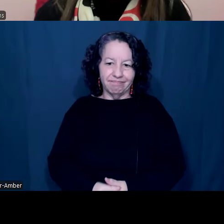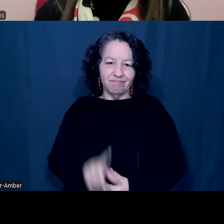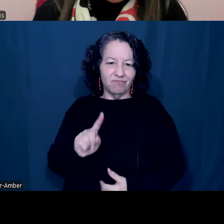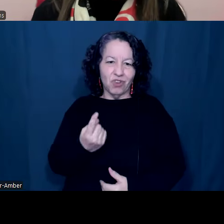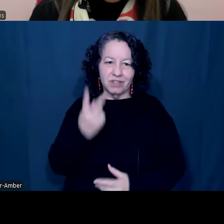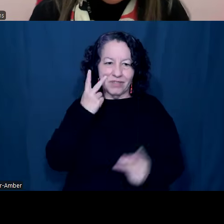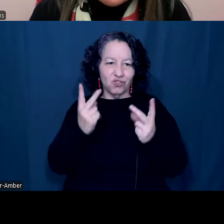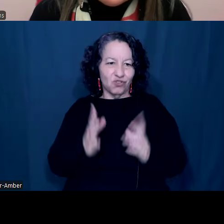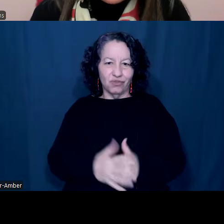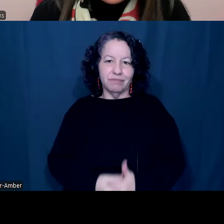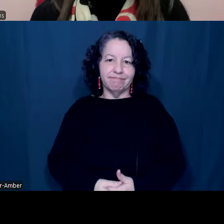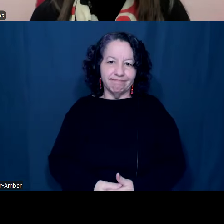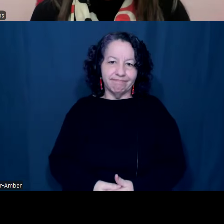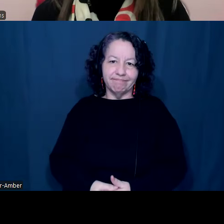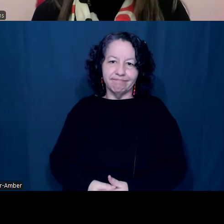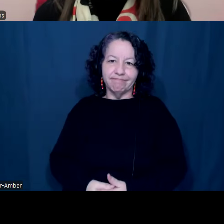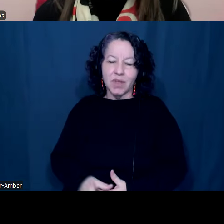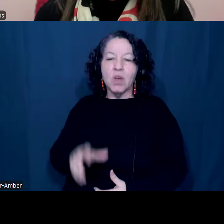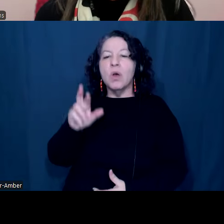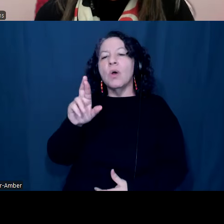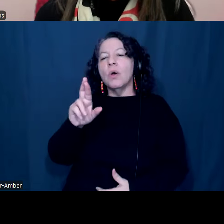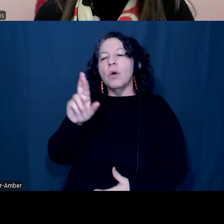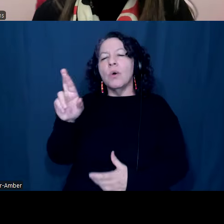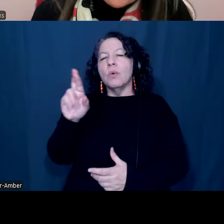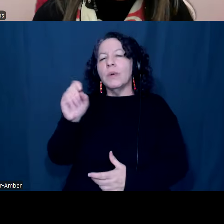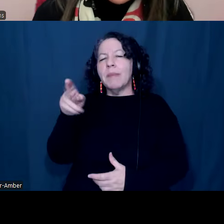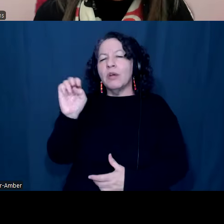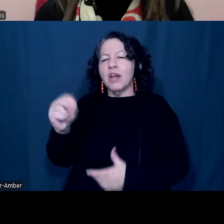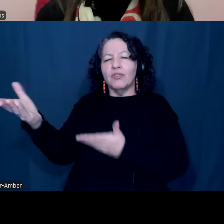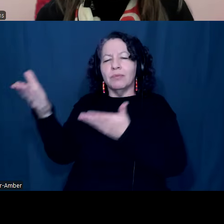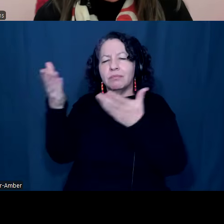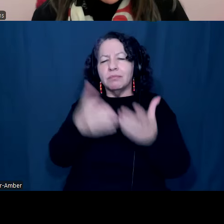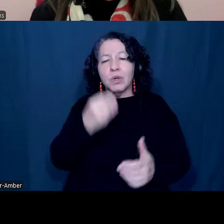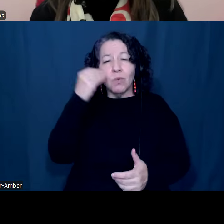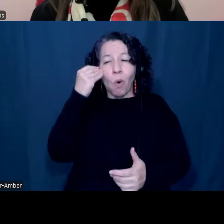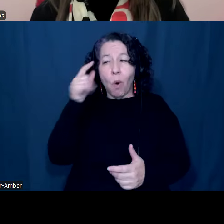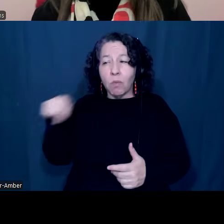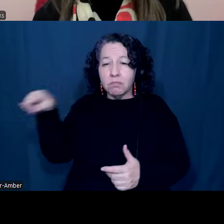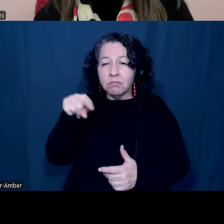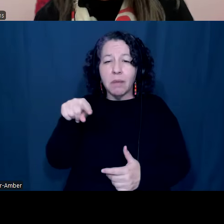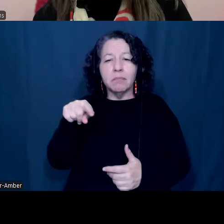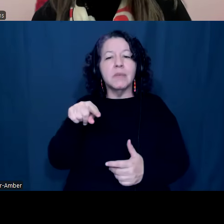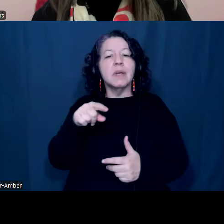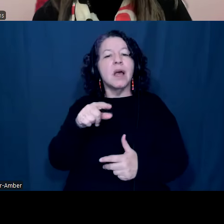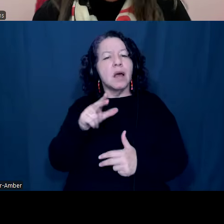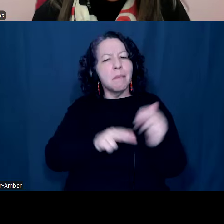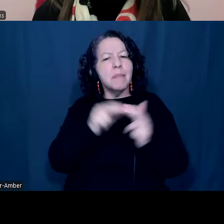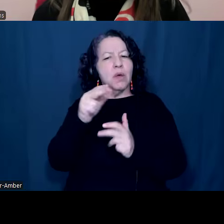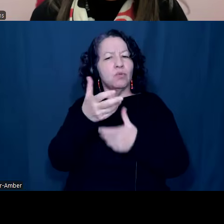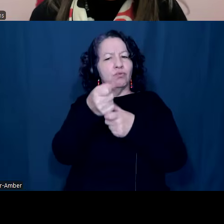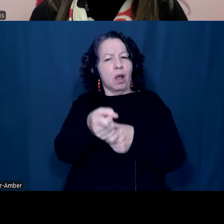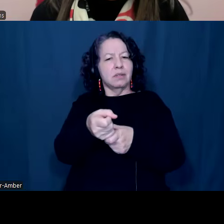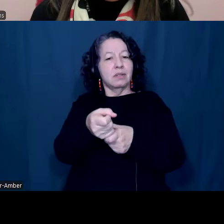Repatriation done well builds trust. Repatriation done poorly can deepen